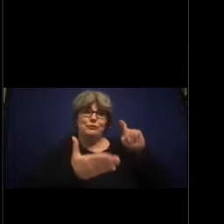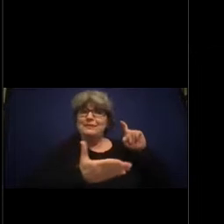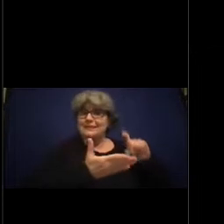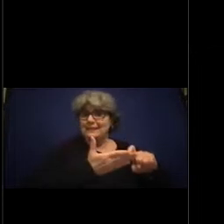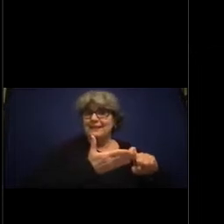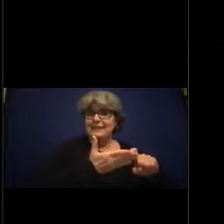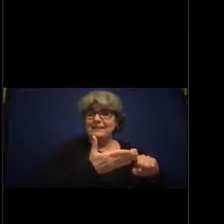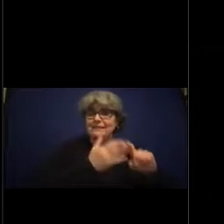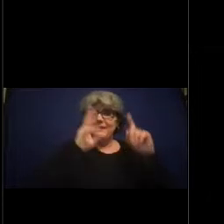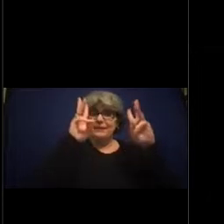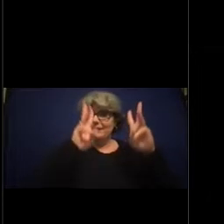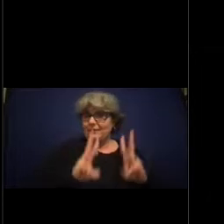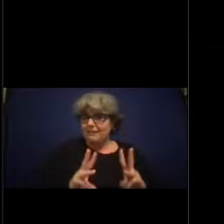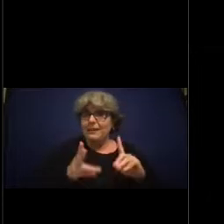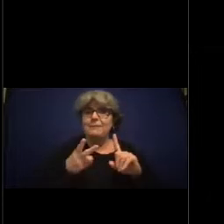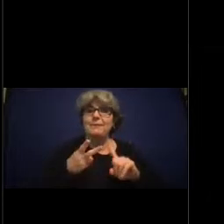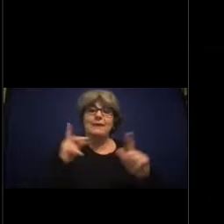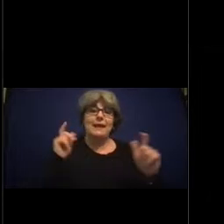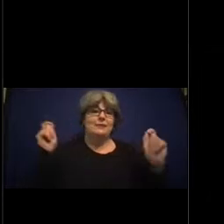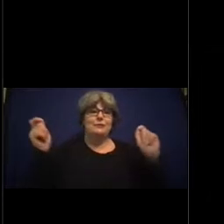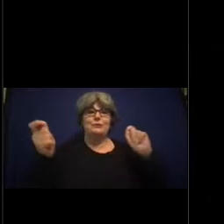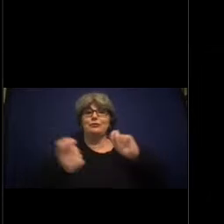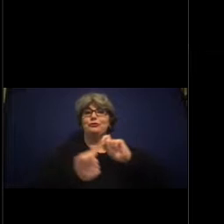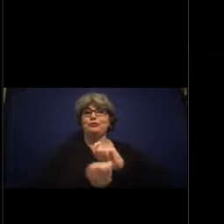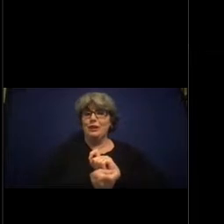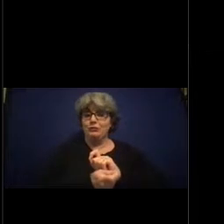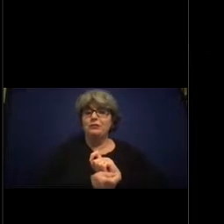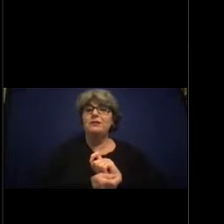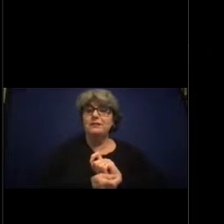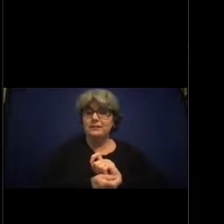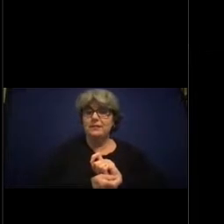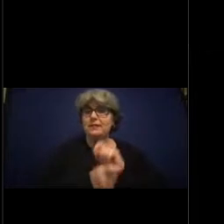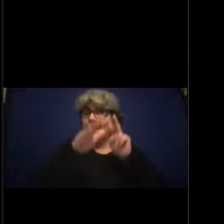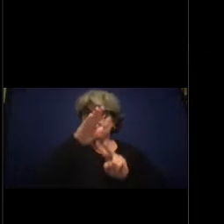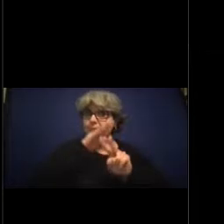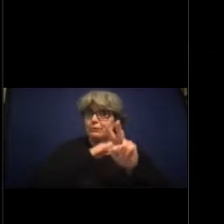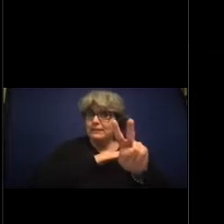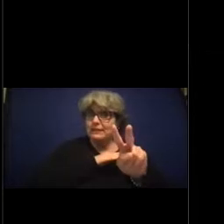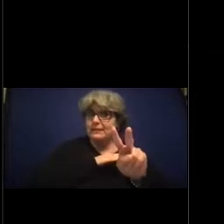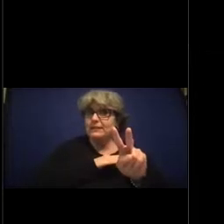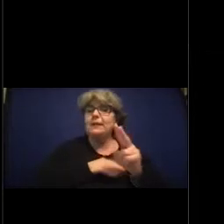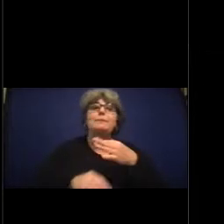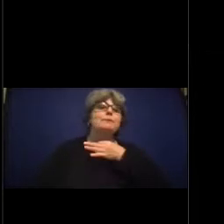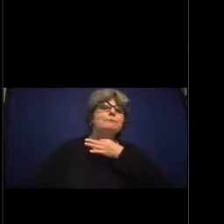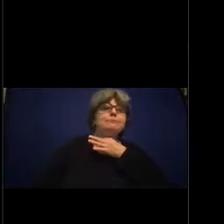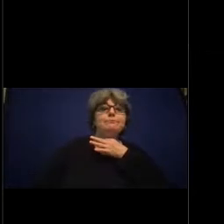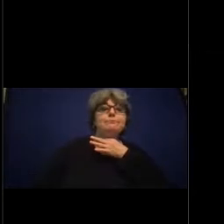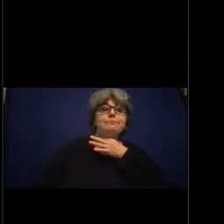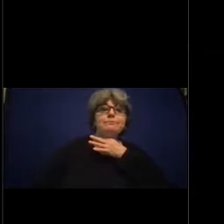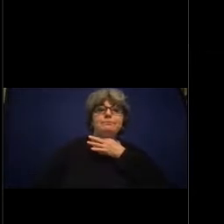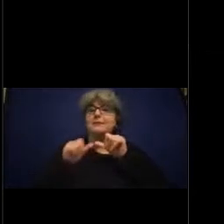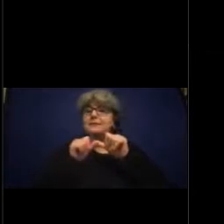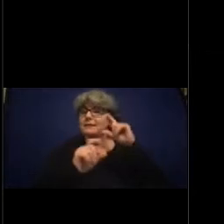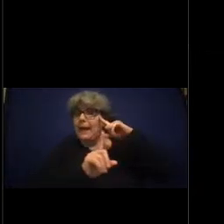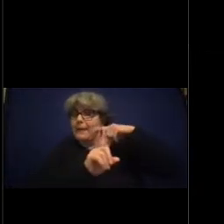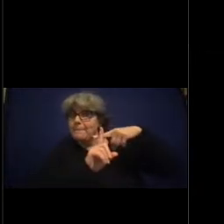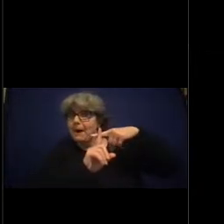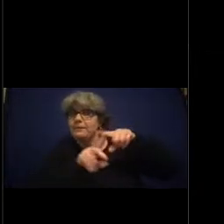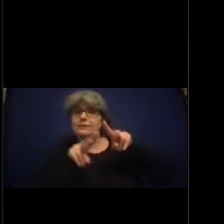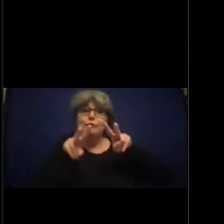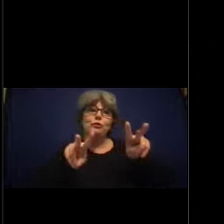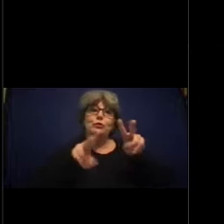the climate and as climate changes and is predicted to going to change, and be curious. So stay positive, look for